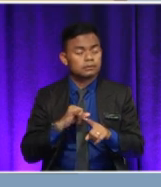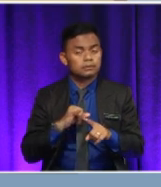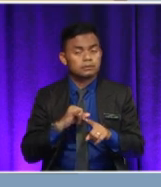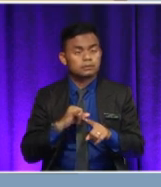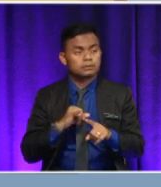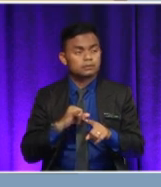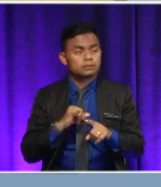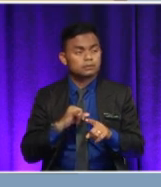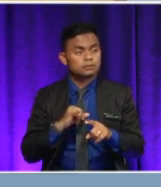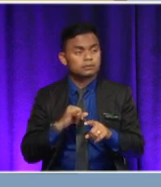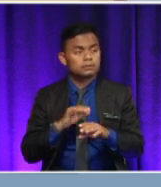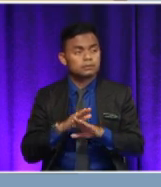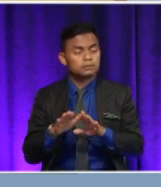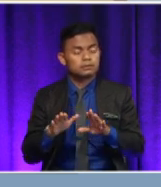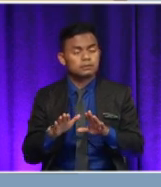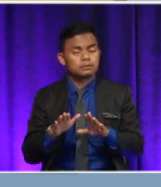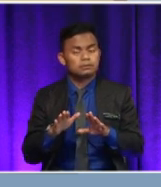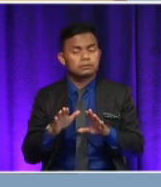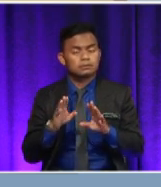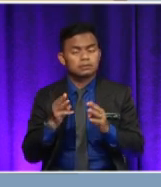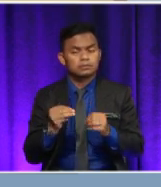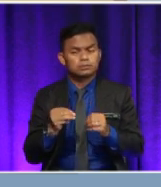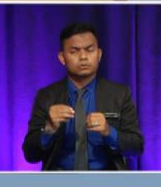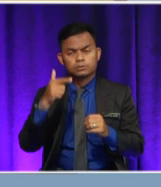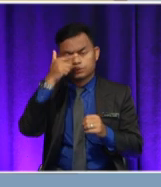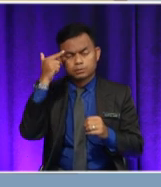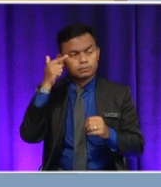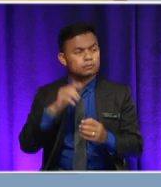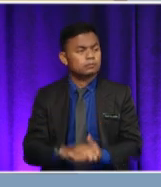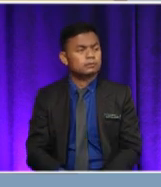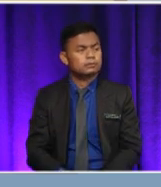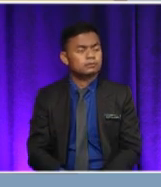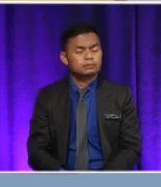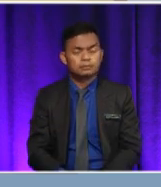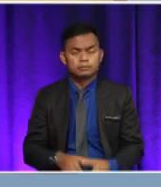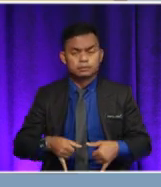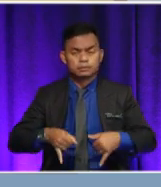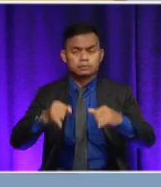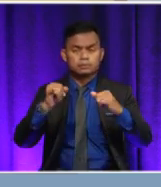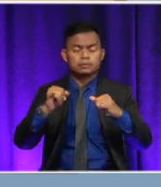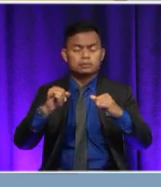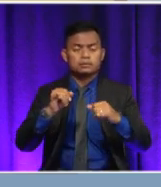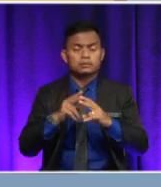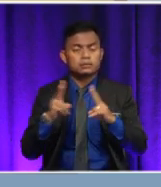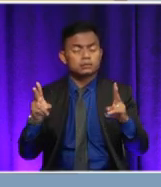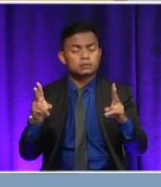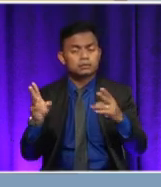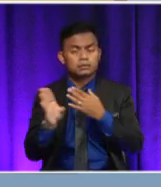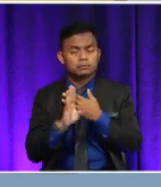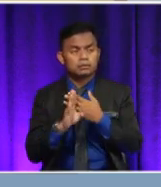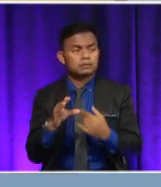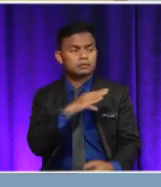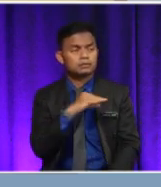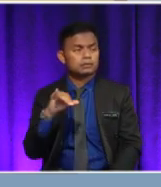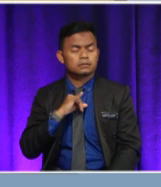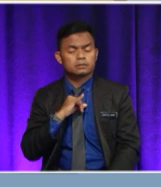would prefer not to, because going such a long and dangerous journey is too dangerous for me, and I think I could